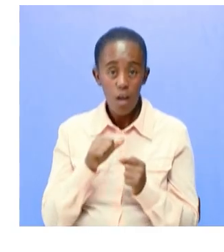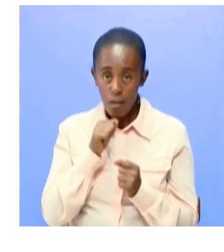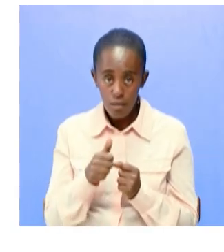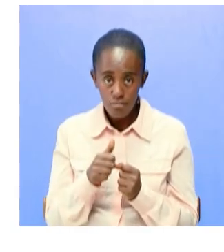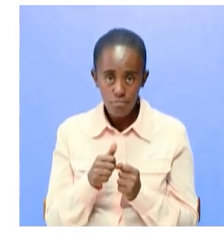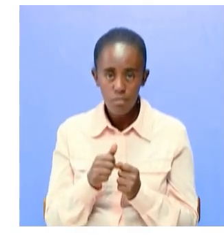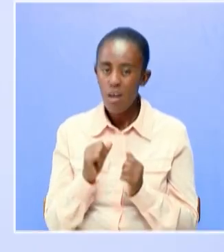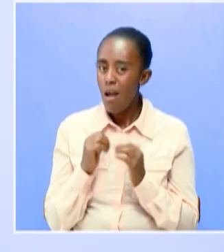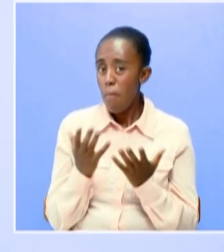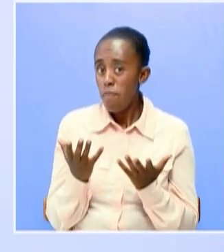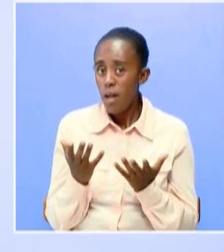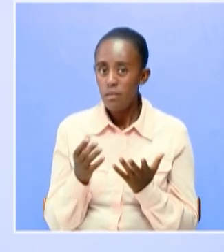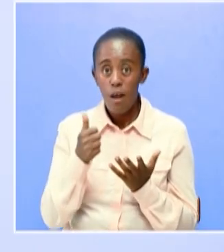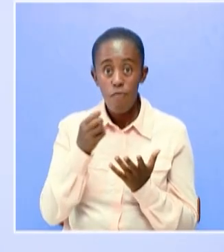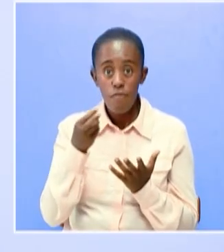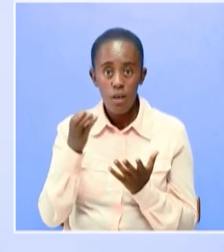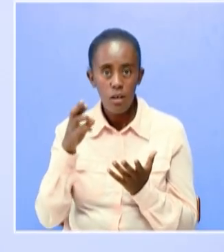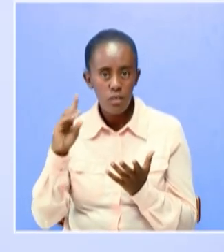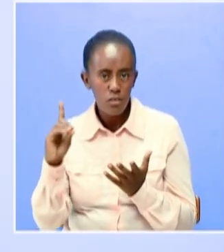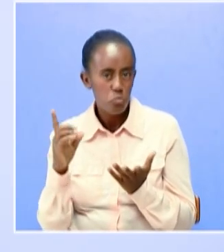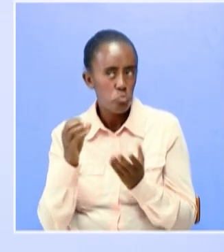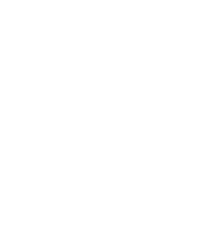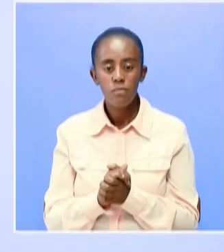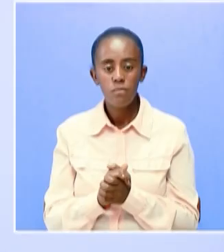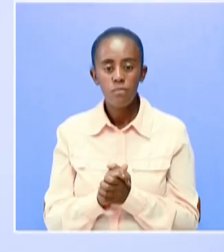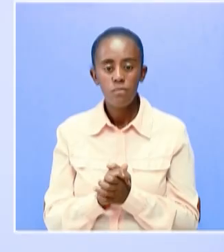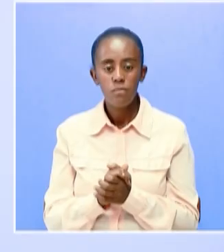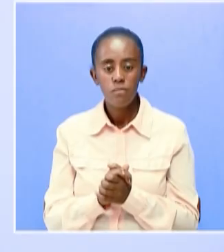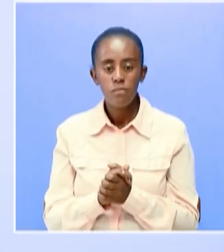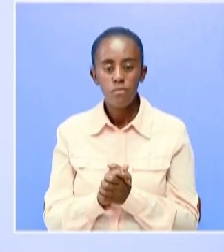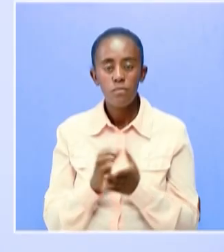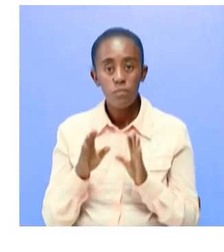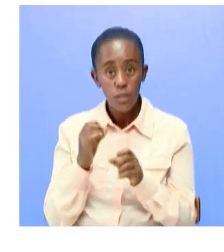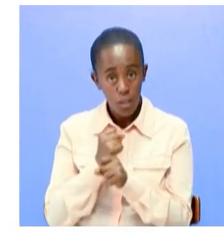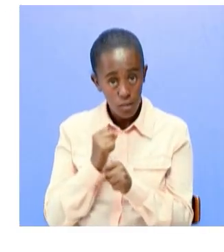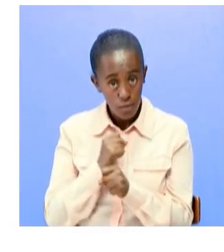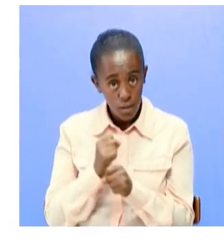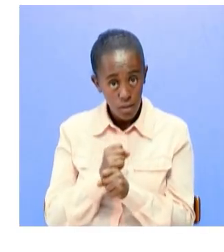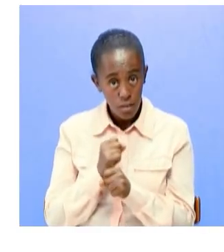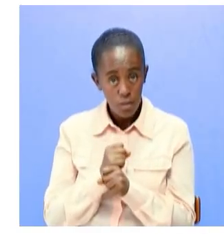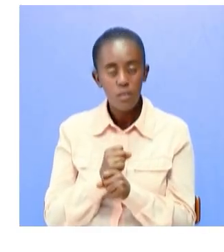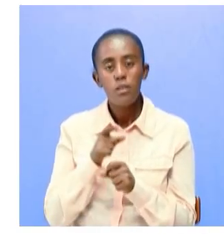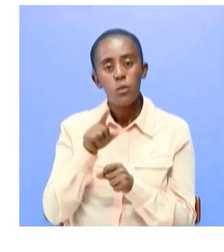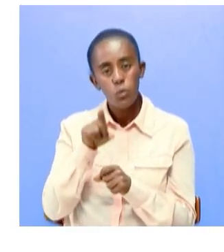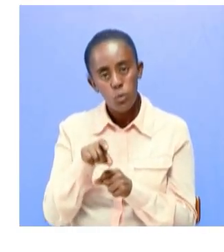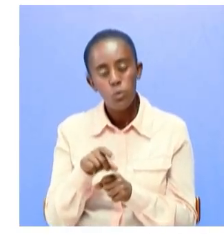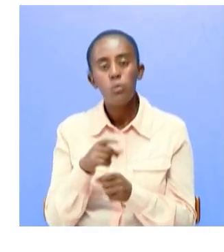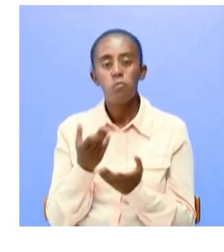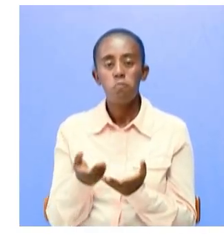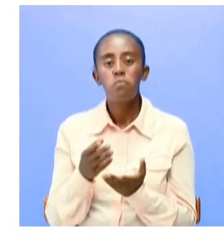Okay? I'm afraid. I can't. Because you don't know. Okay? Let me give you activity. So the third activity we should be done